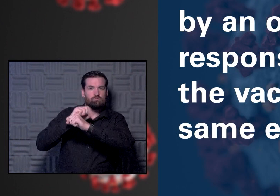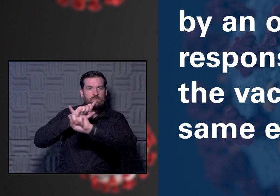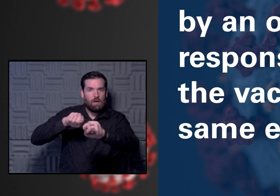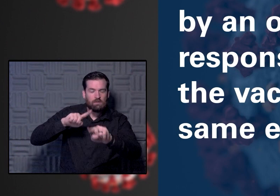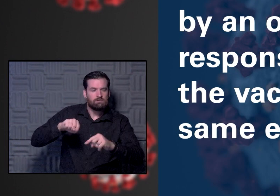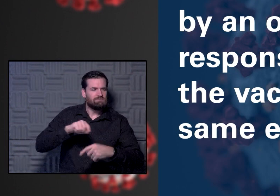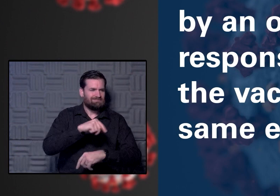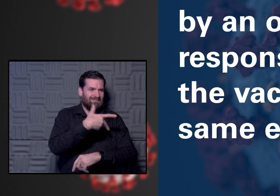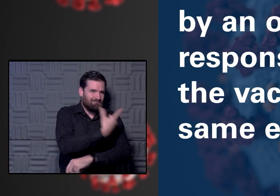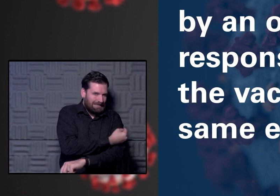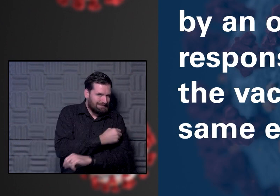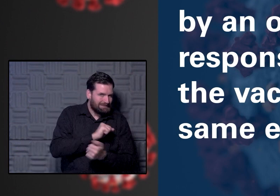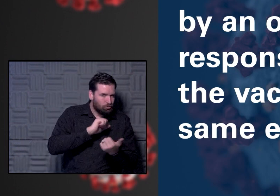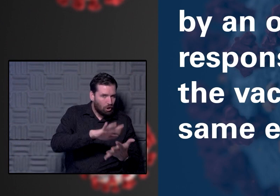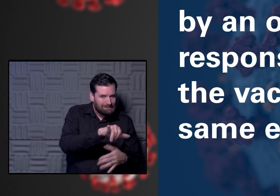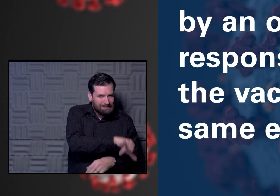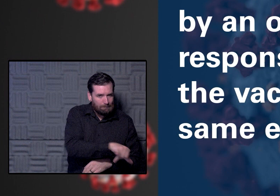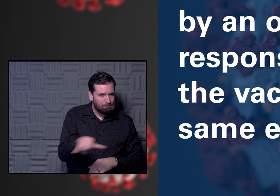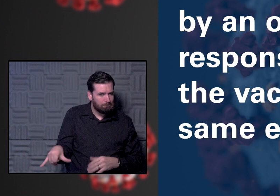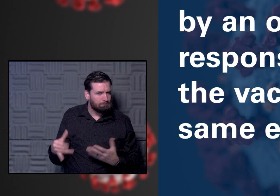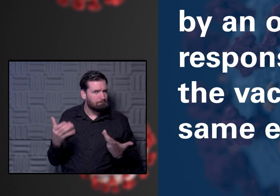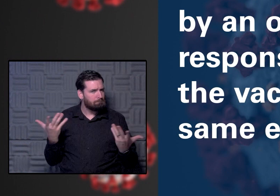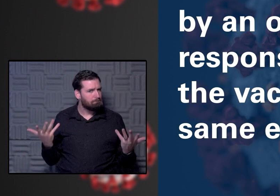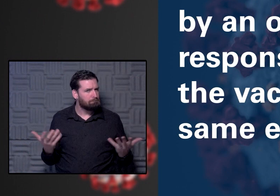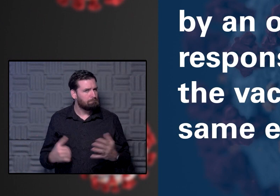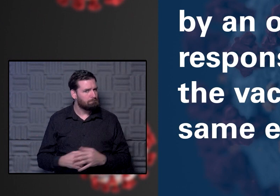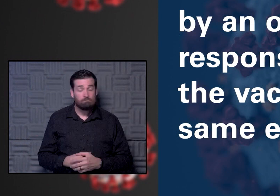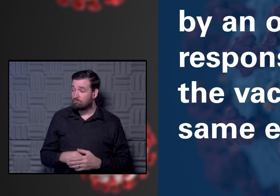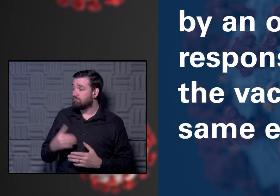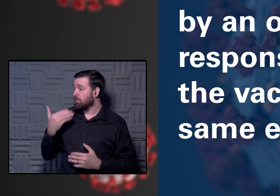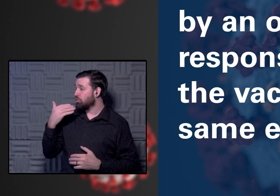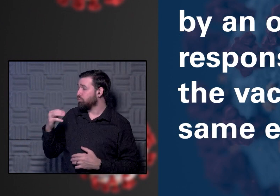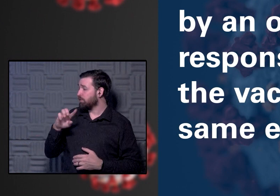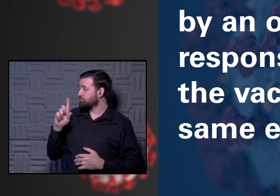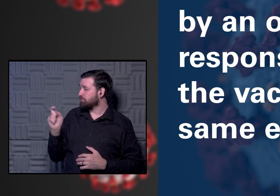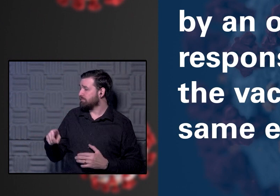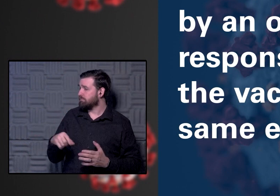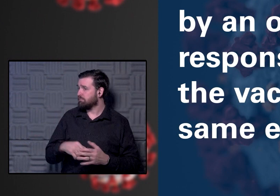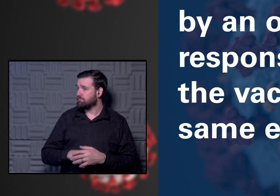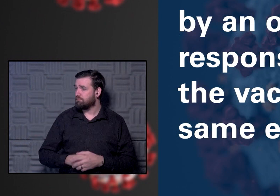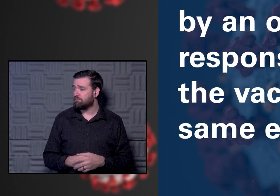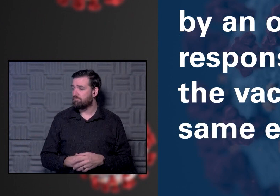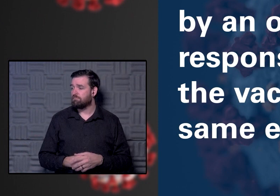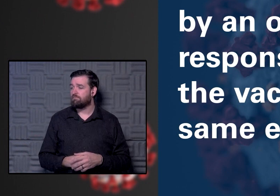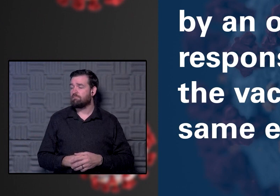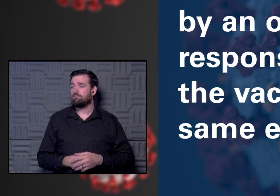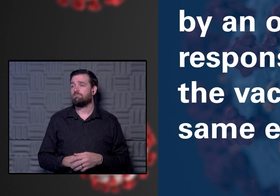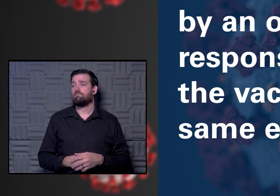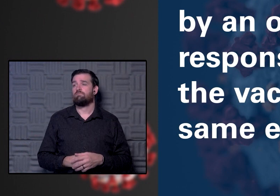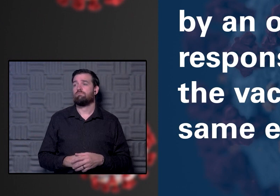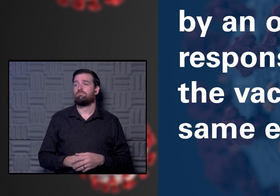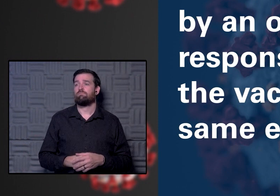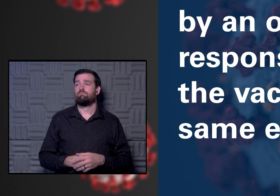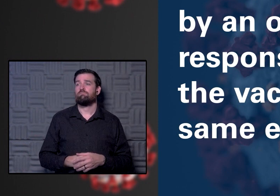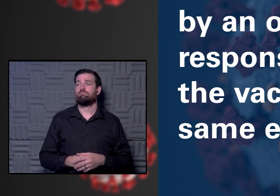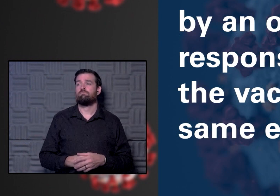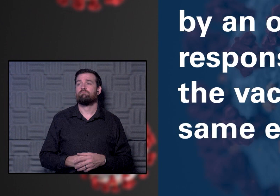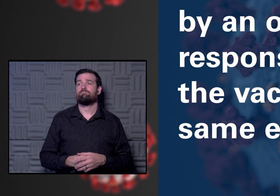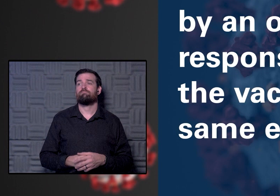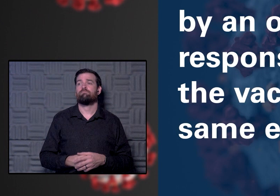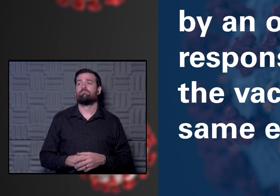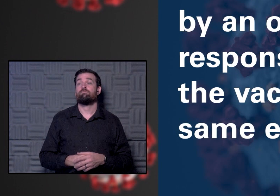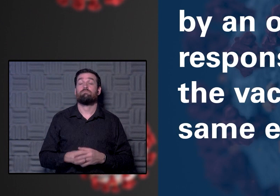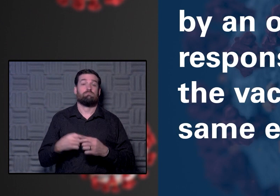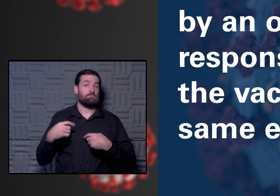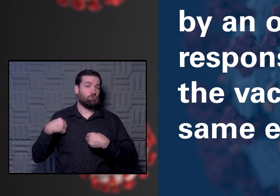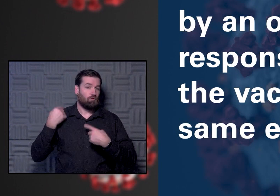the vaccine won't have the same effect? Yeah, good question. I think because